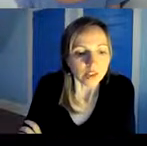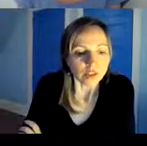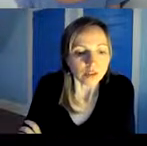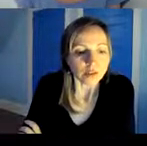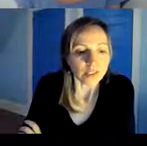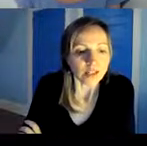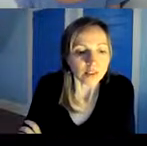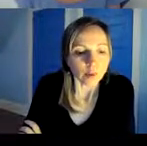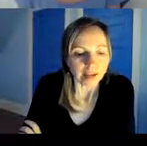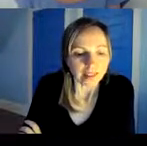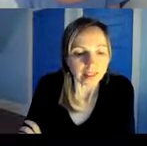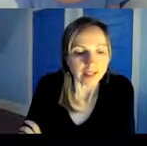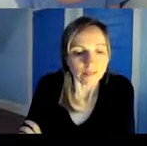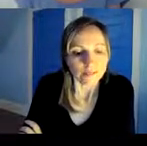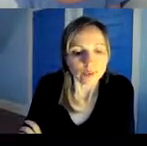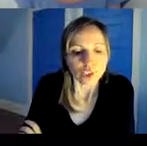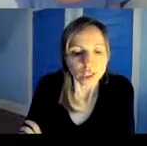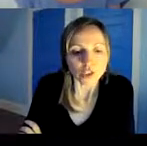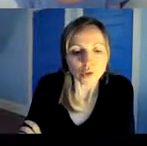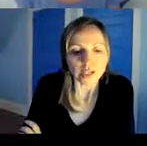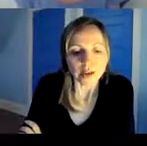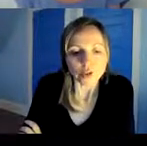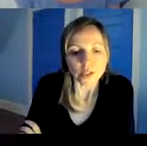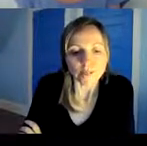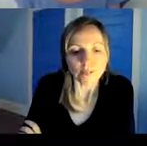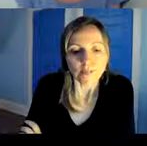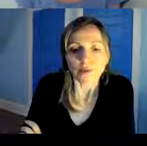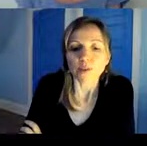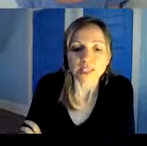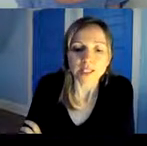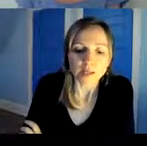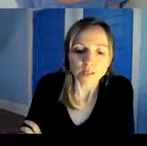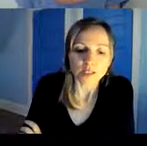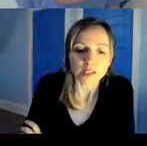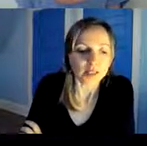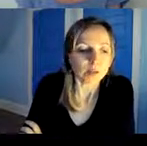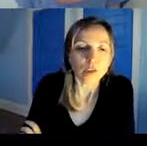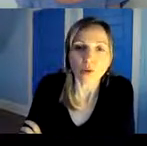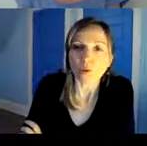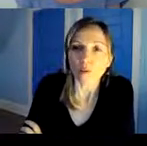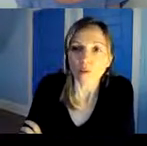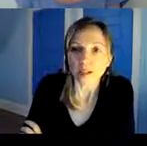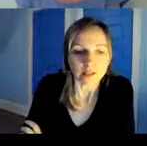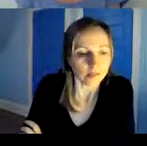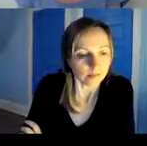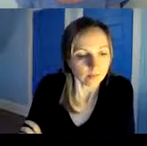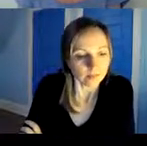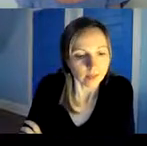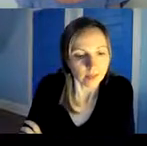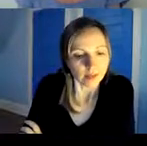I mentioned earlier that it's allelopathic, so it changes soil chemistry by releasing substances that inhibit the growth of other